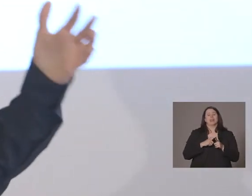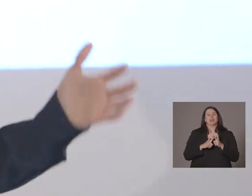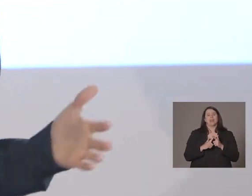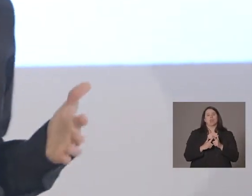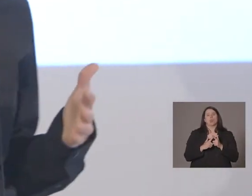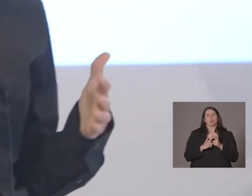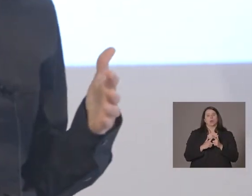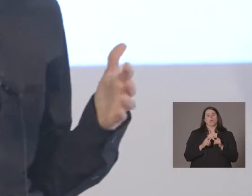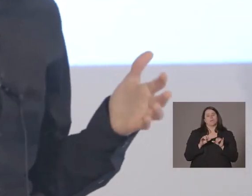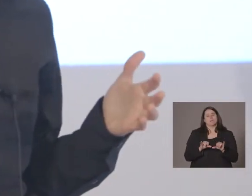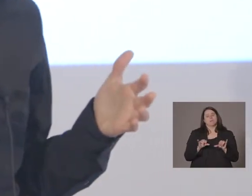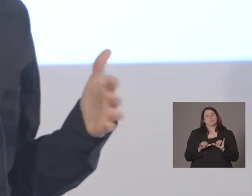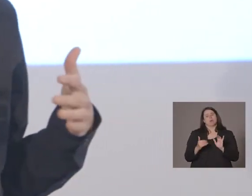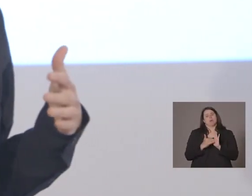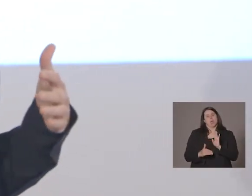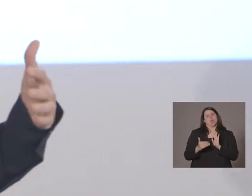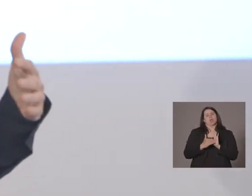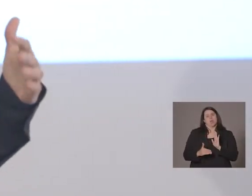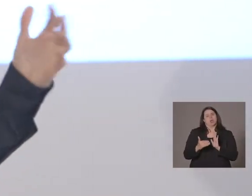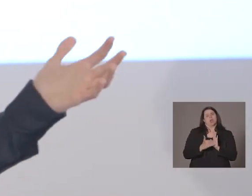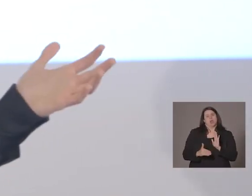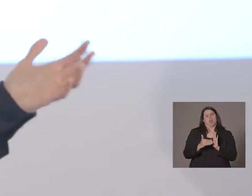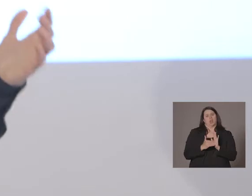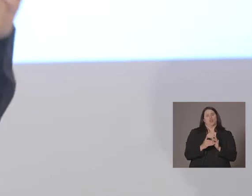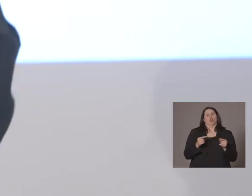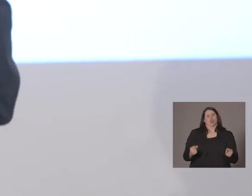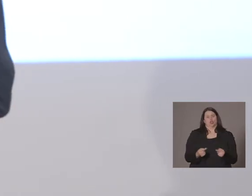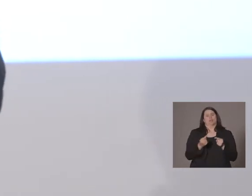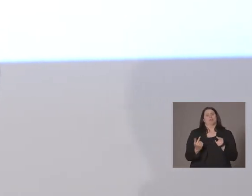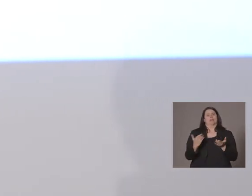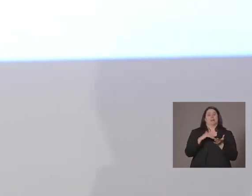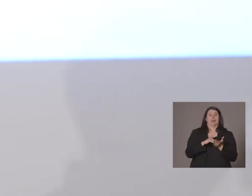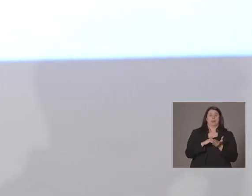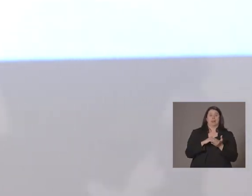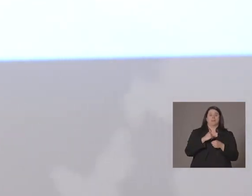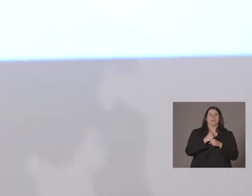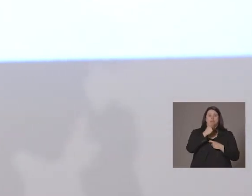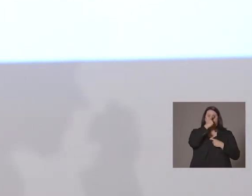recapitulating, repatterning those patterns of trauma as well.